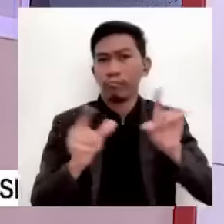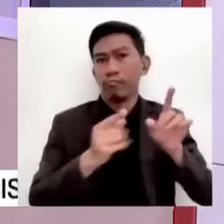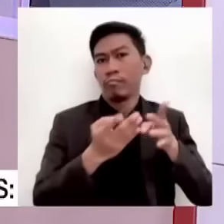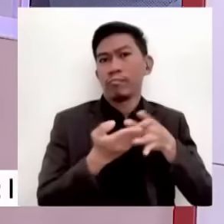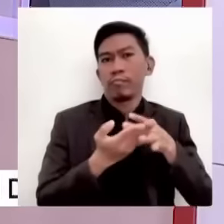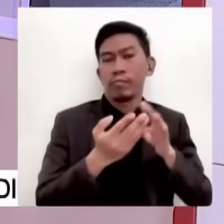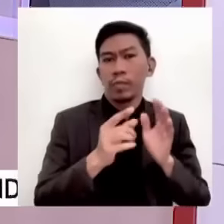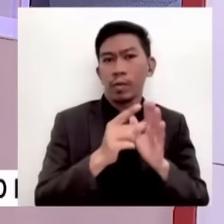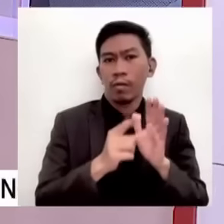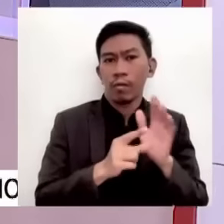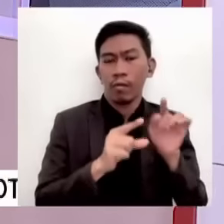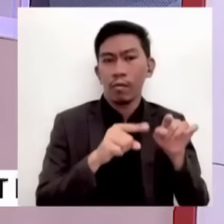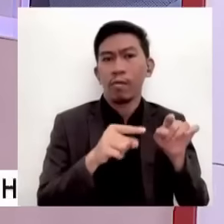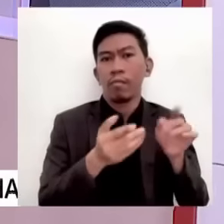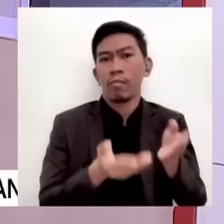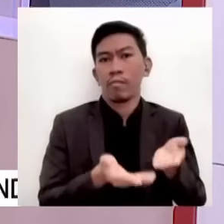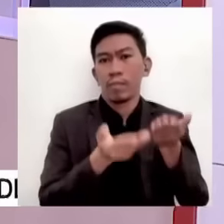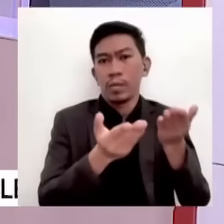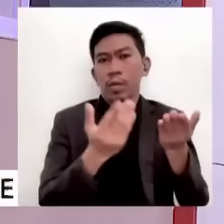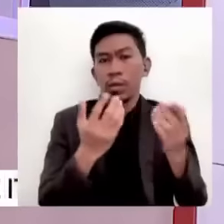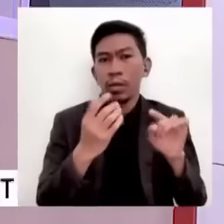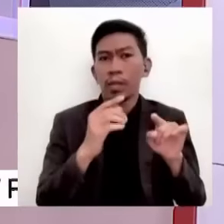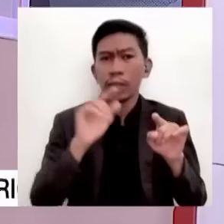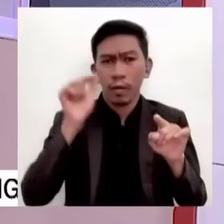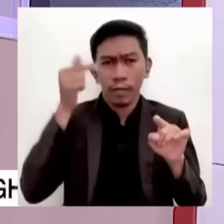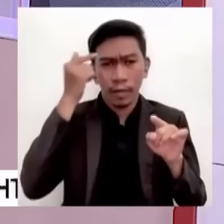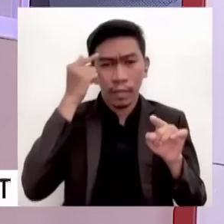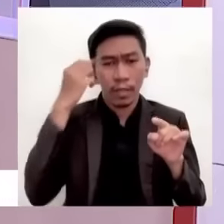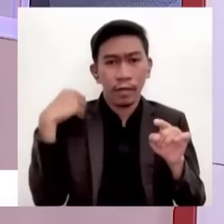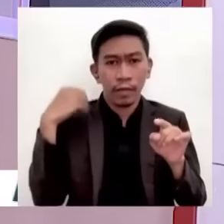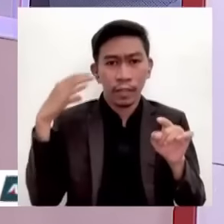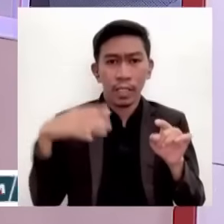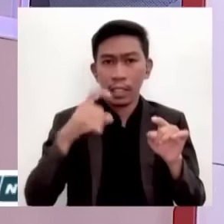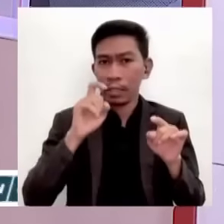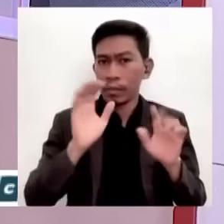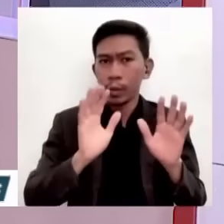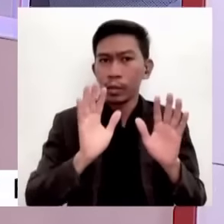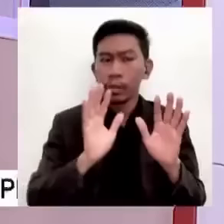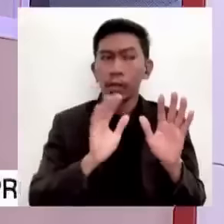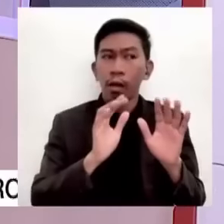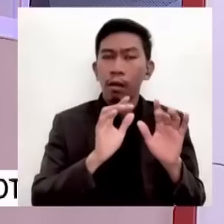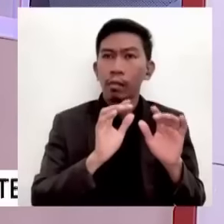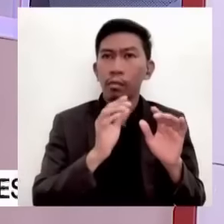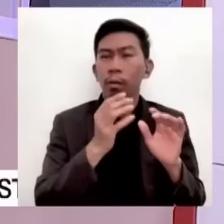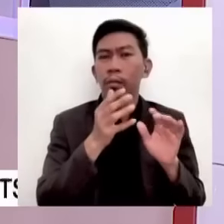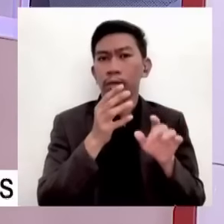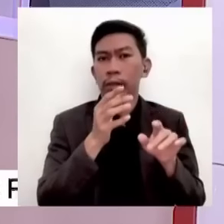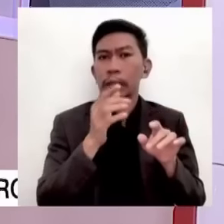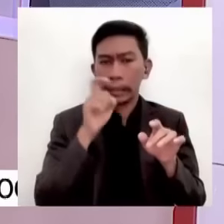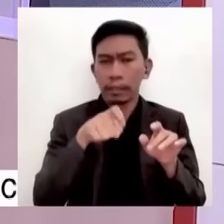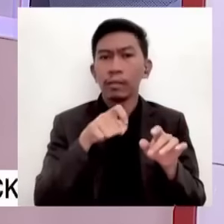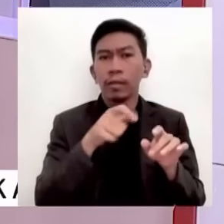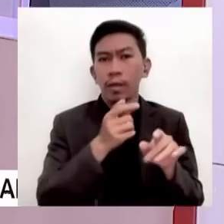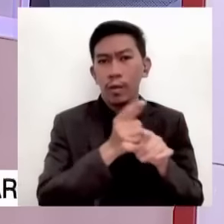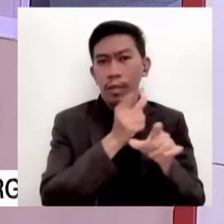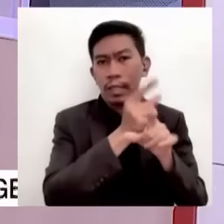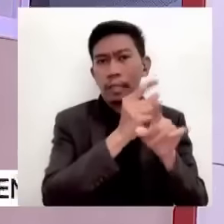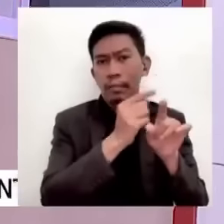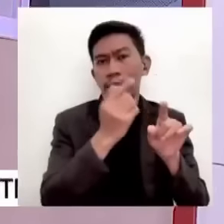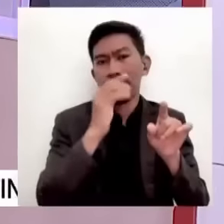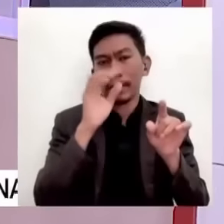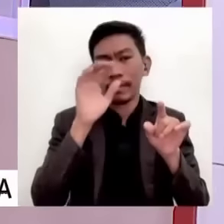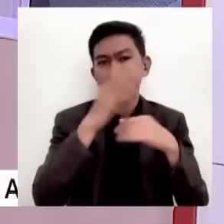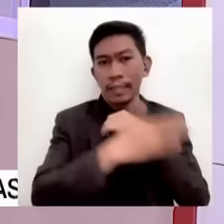provision in the Code of Conduct that government officials must not be disloyal to the Republic. Joining us now to explain this new push for an